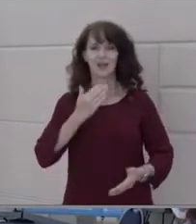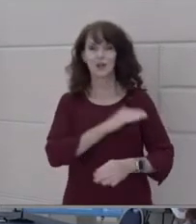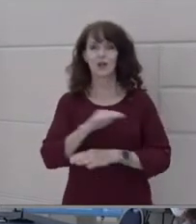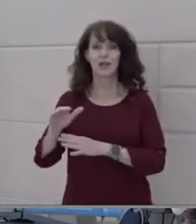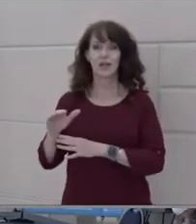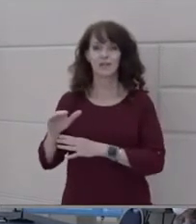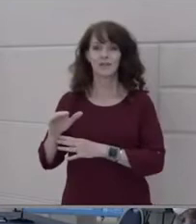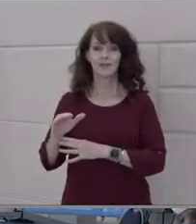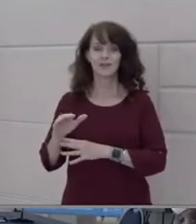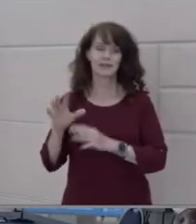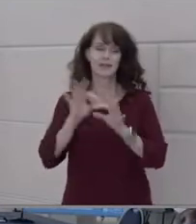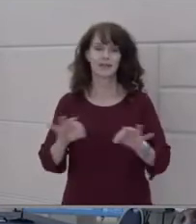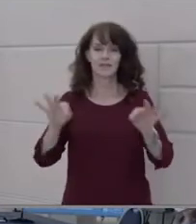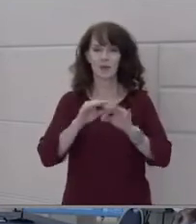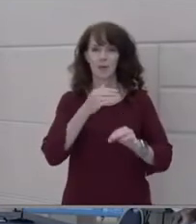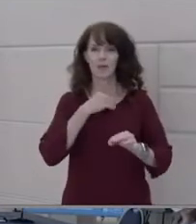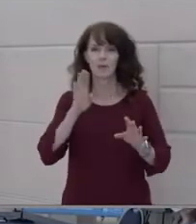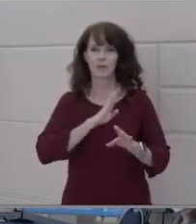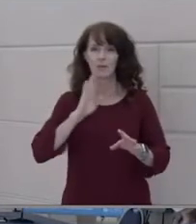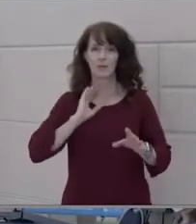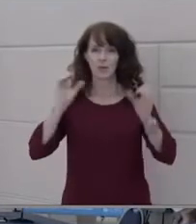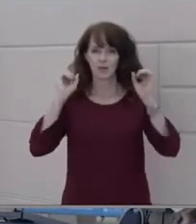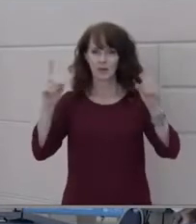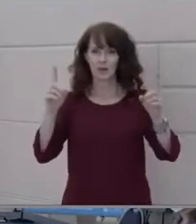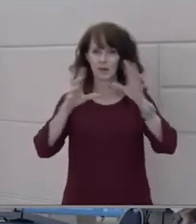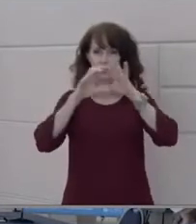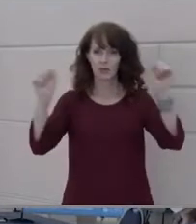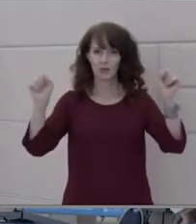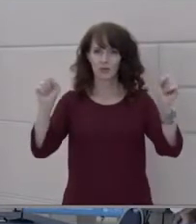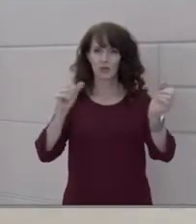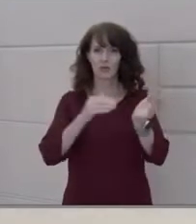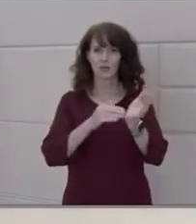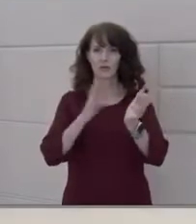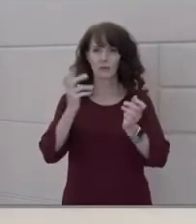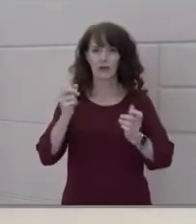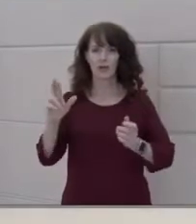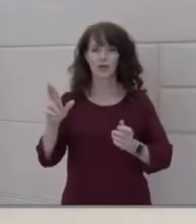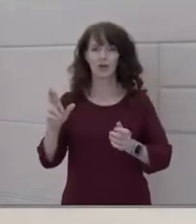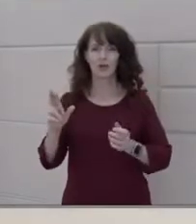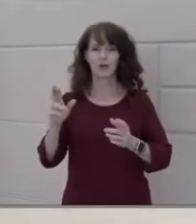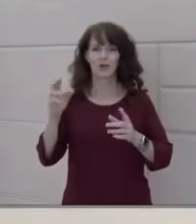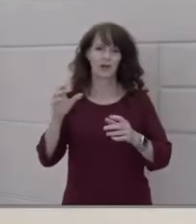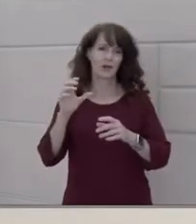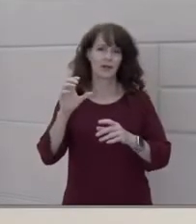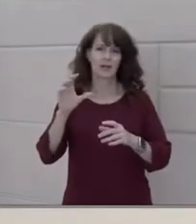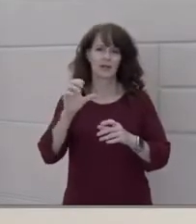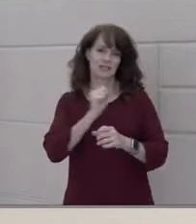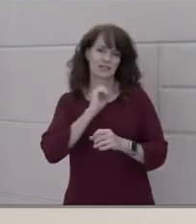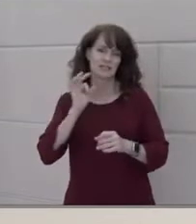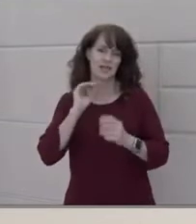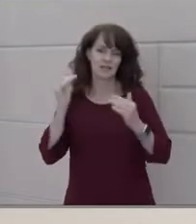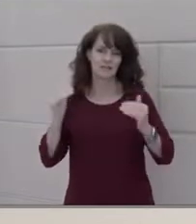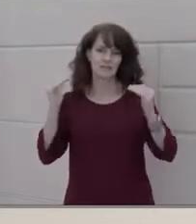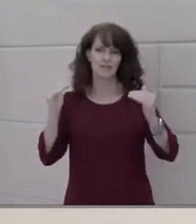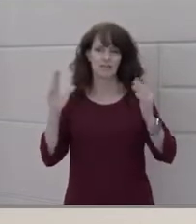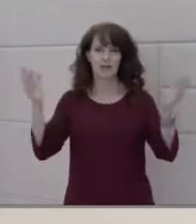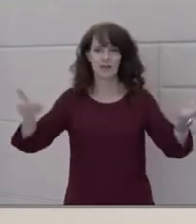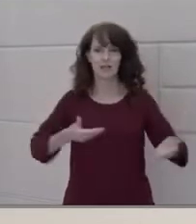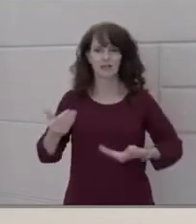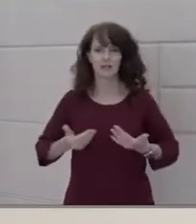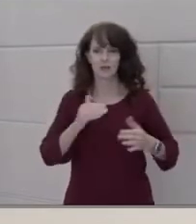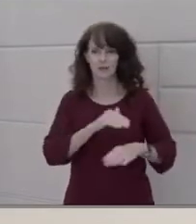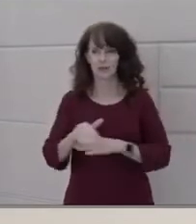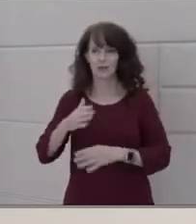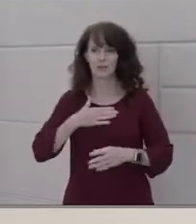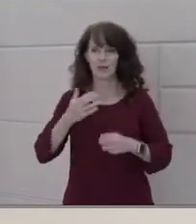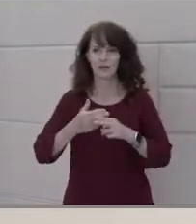evening, distinguished members of the Board of Education, Superintendent Dr. Baker, executive staff, and all guests here tonight.